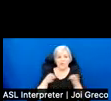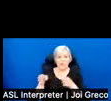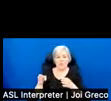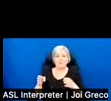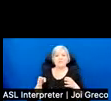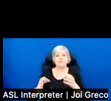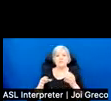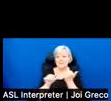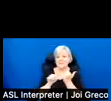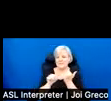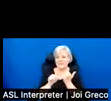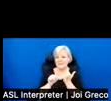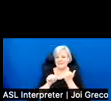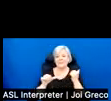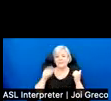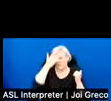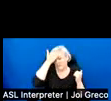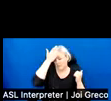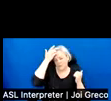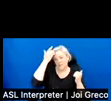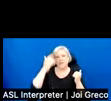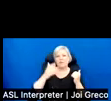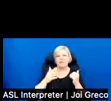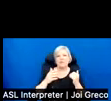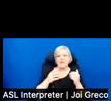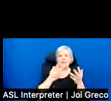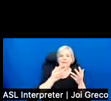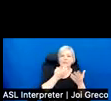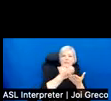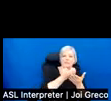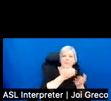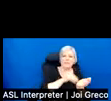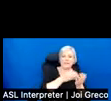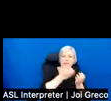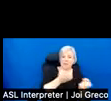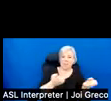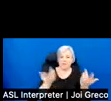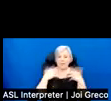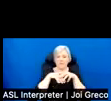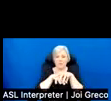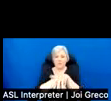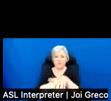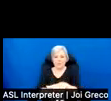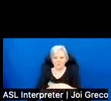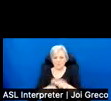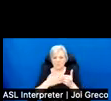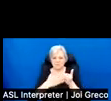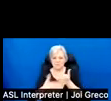assistive technologies seem to slowly be merging together and how we're going to actually integrate those moving forward and